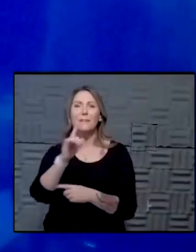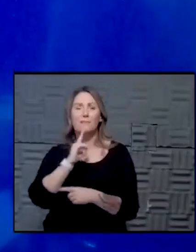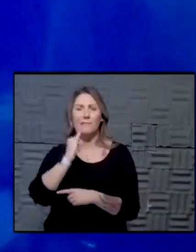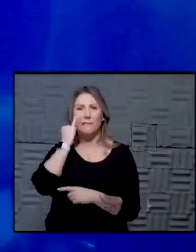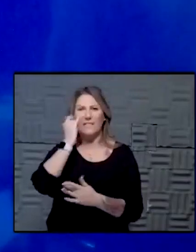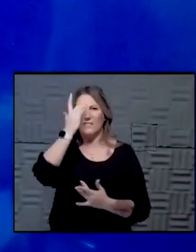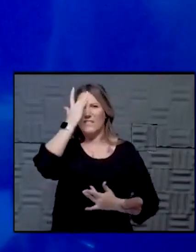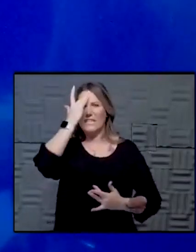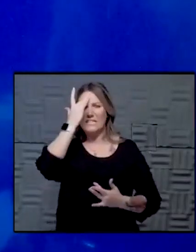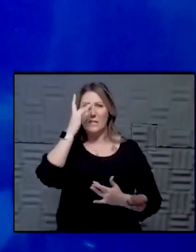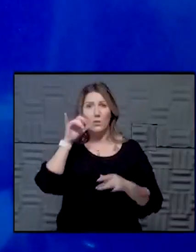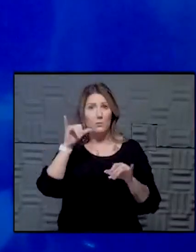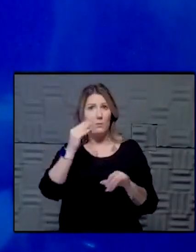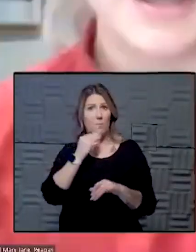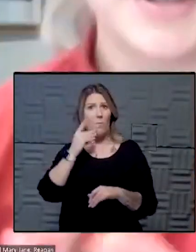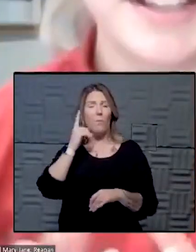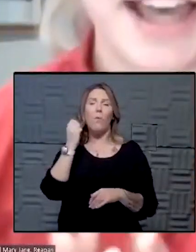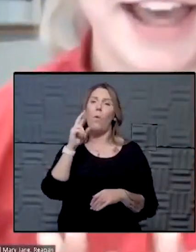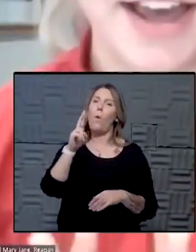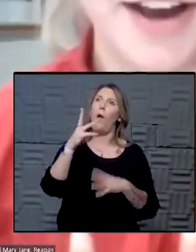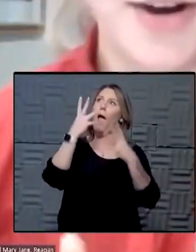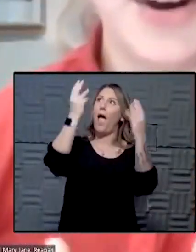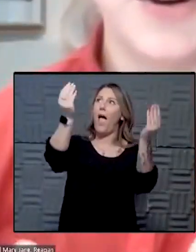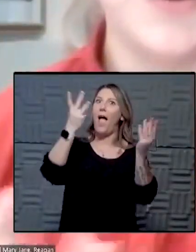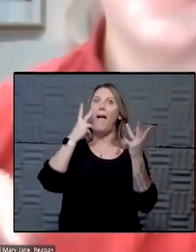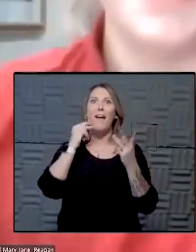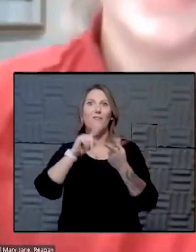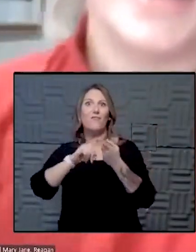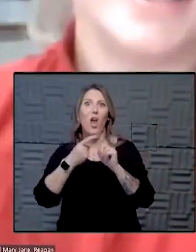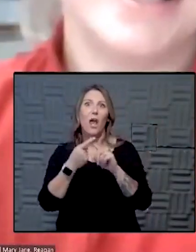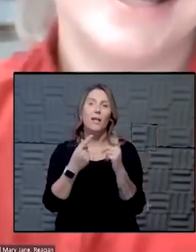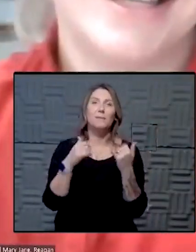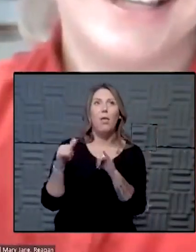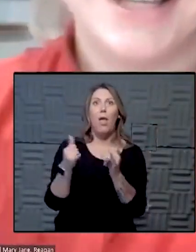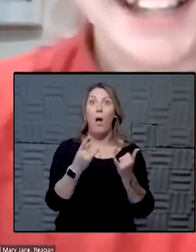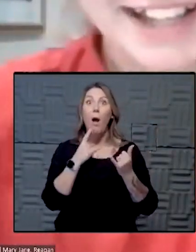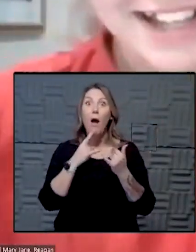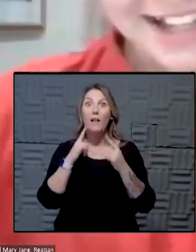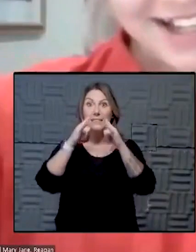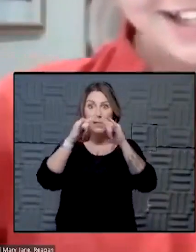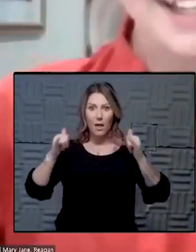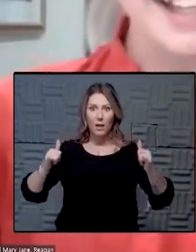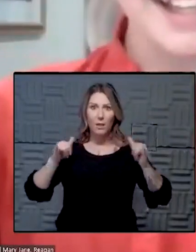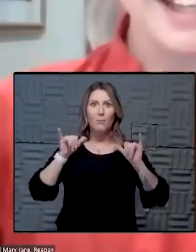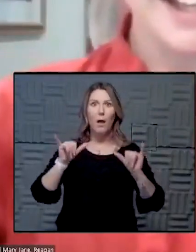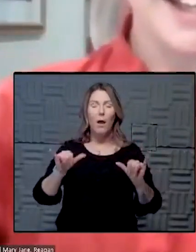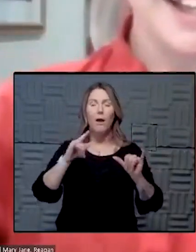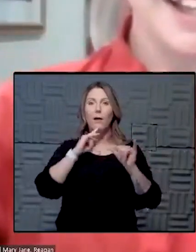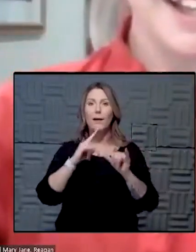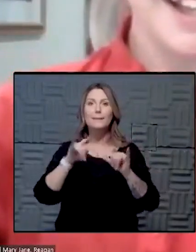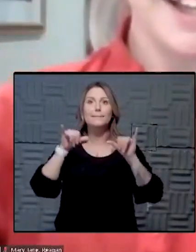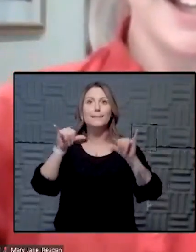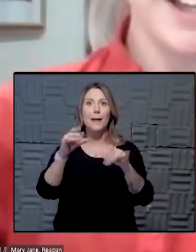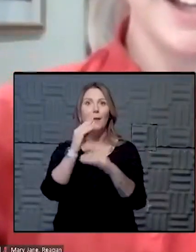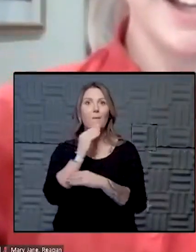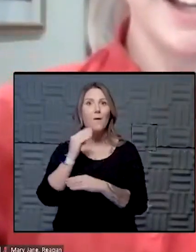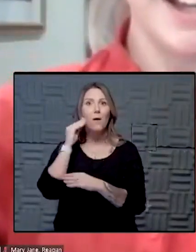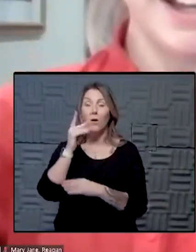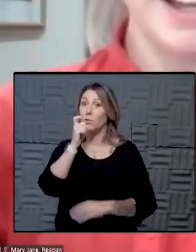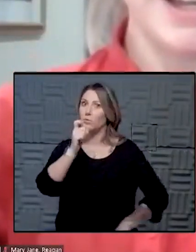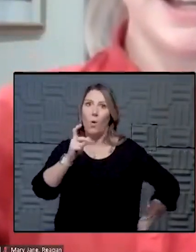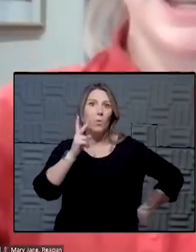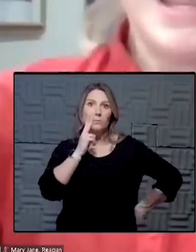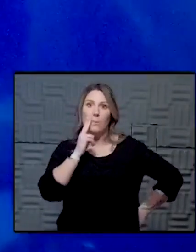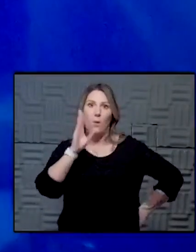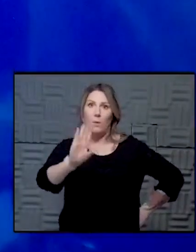home or do you run out and play with your friends? Stay home. Woo! Man, you guys are smoking. Well done. Not really. Don't ever smoke. That's a bad